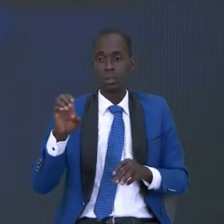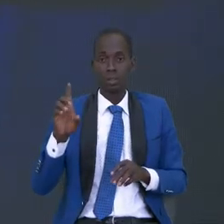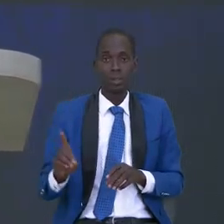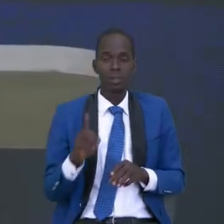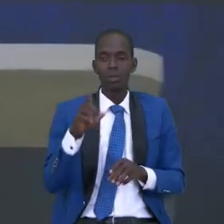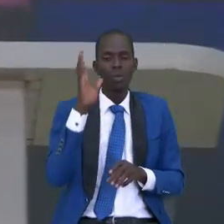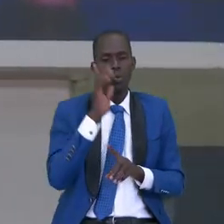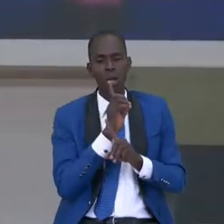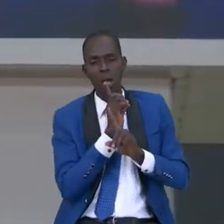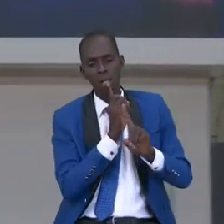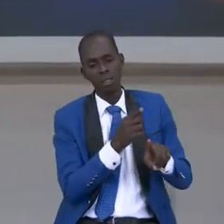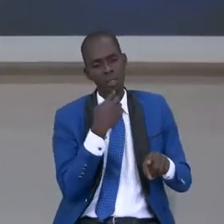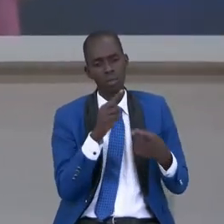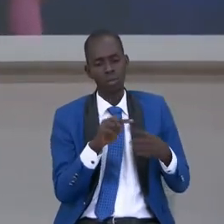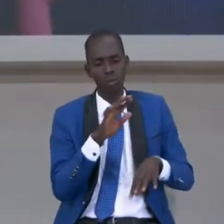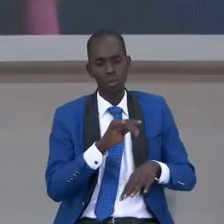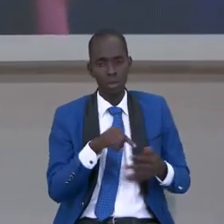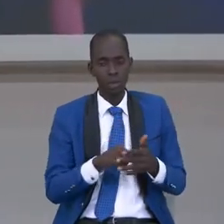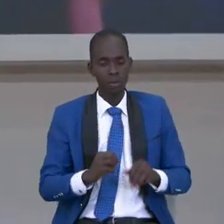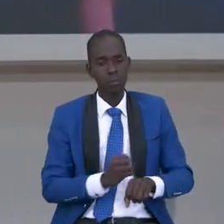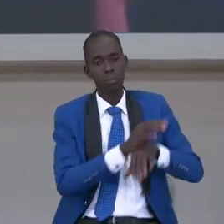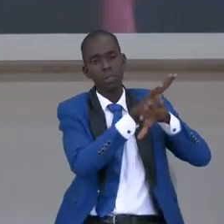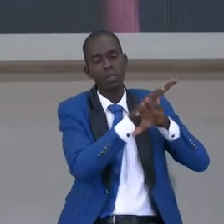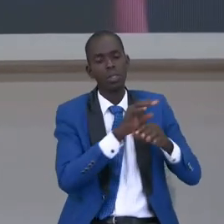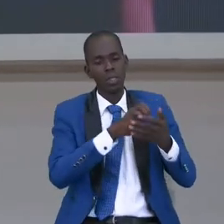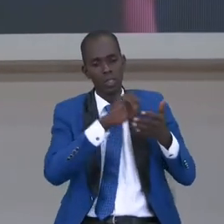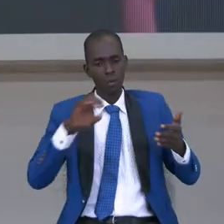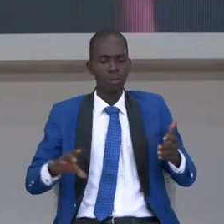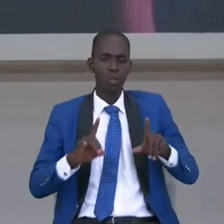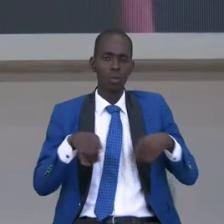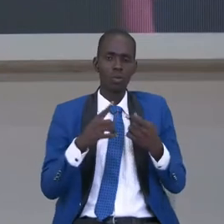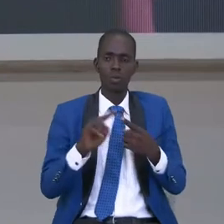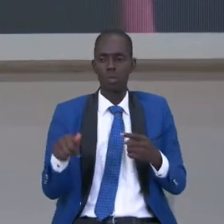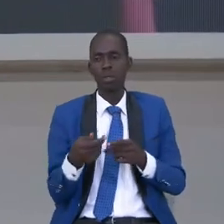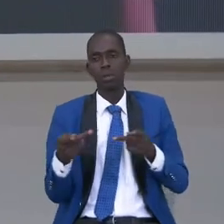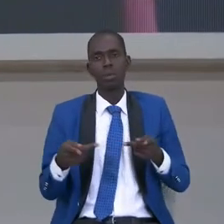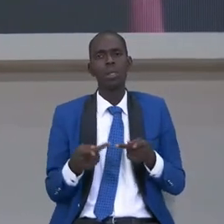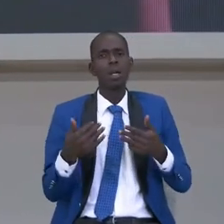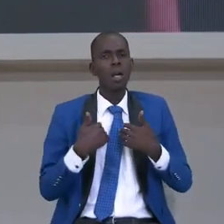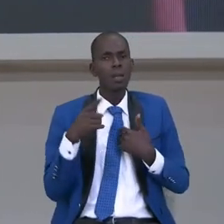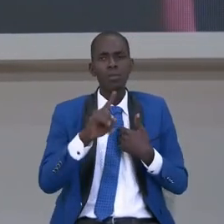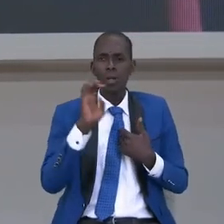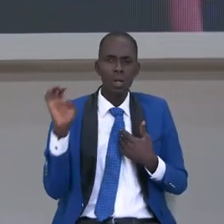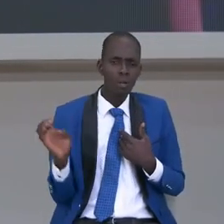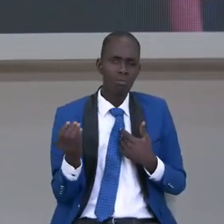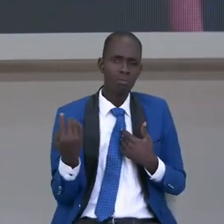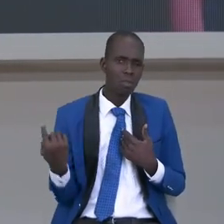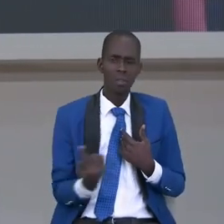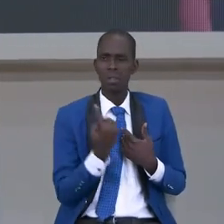remove hence to yonder place. Have you ever spoken to your mountain?